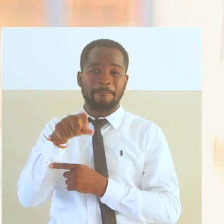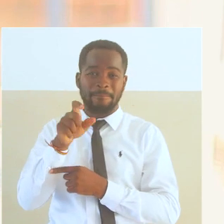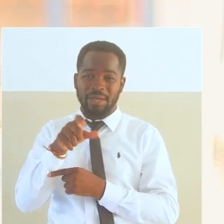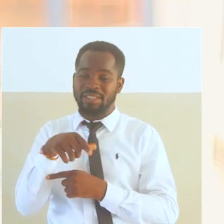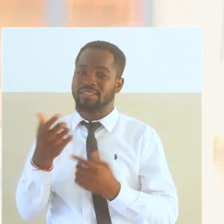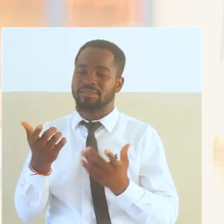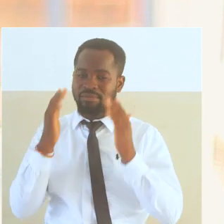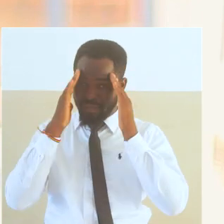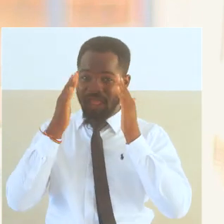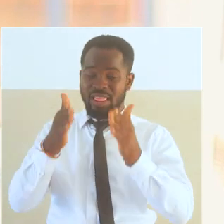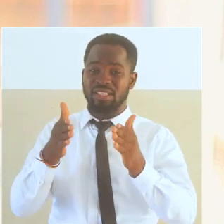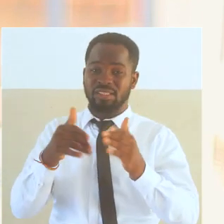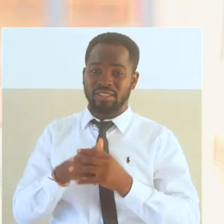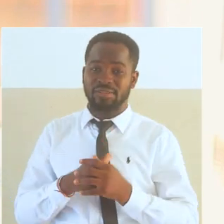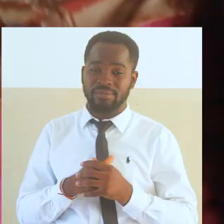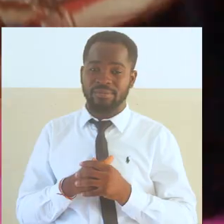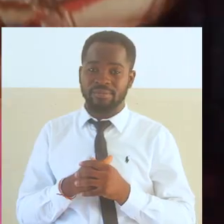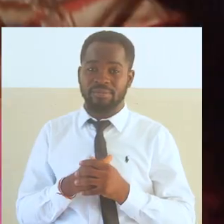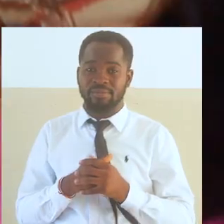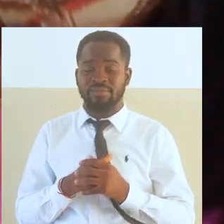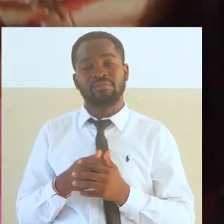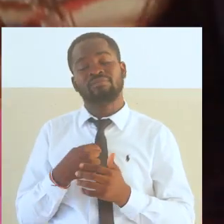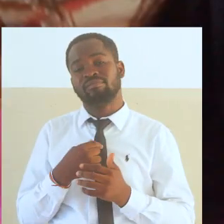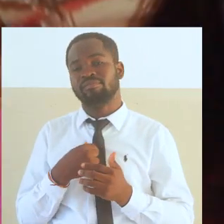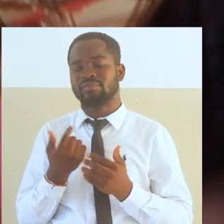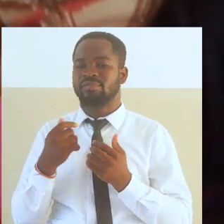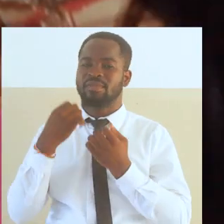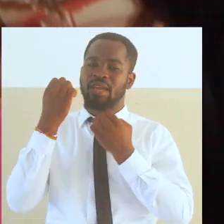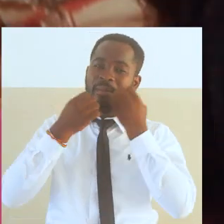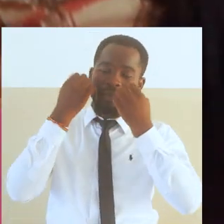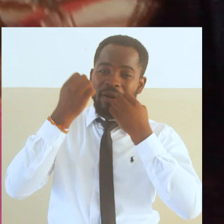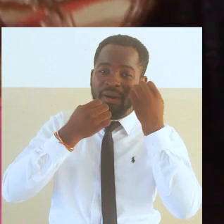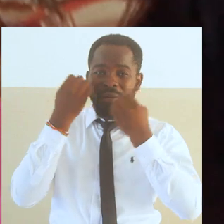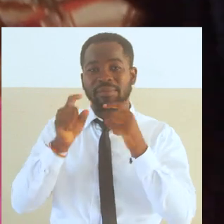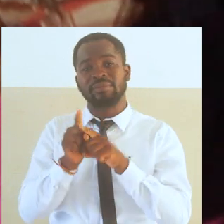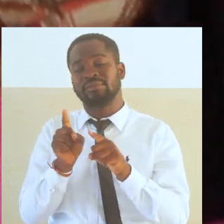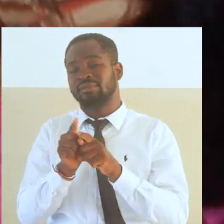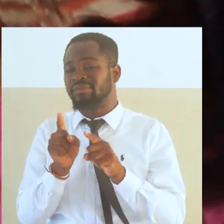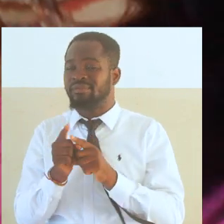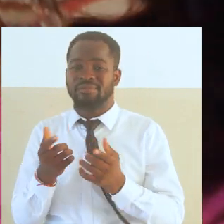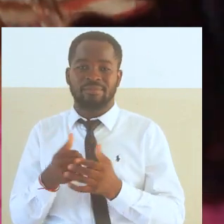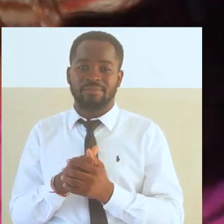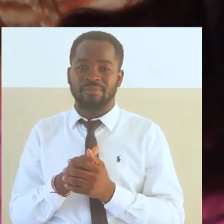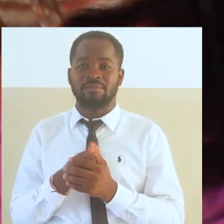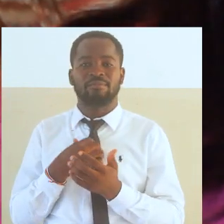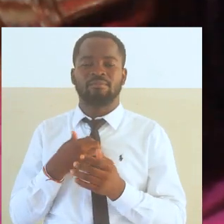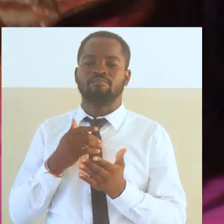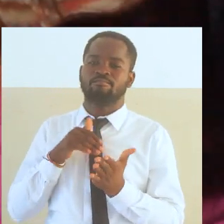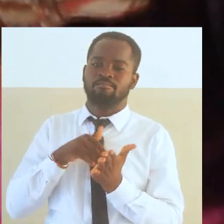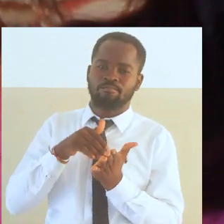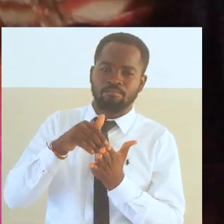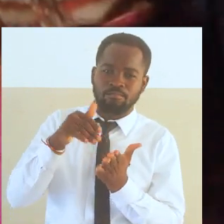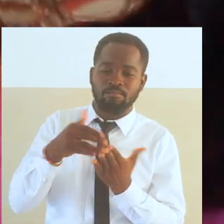you need to be alert. The embarrassment with urine stool, it has